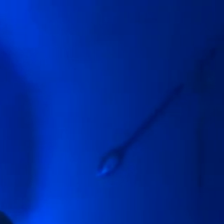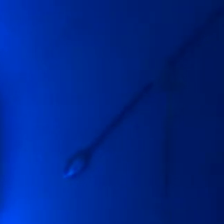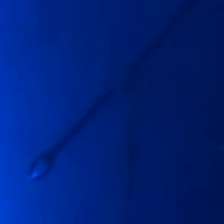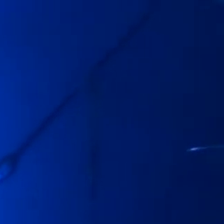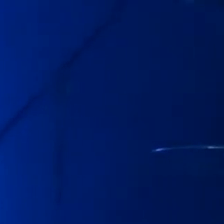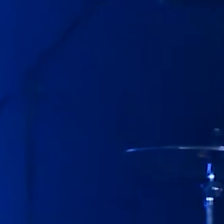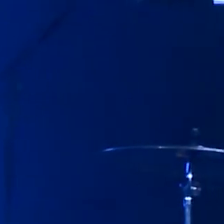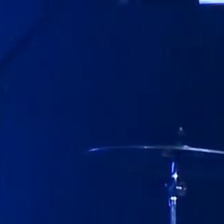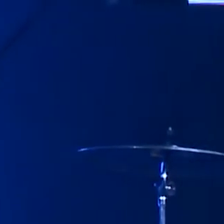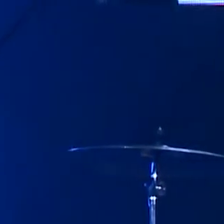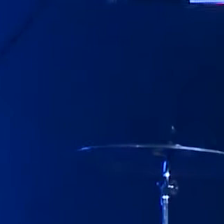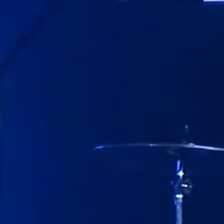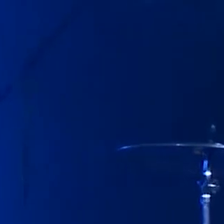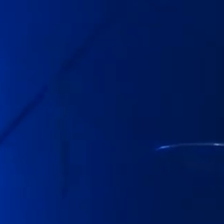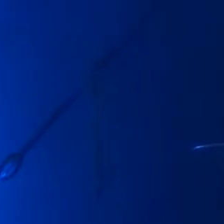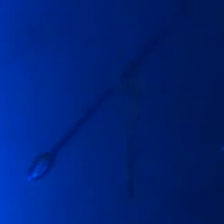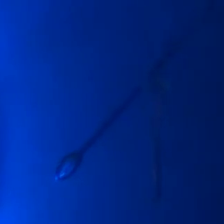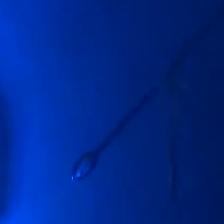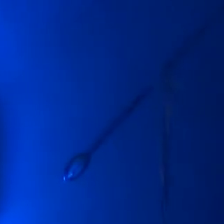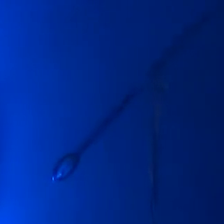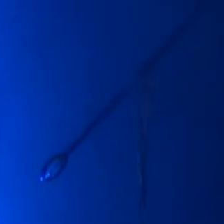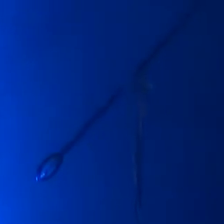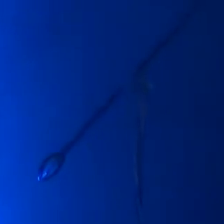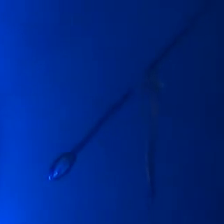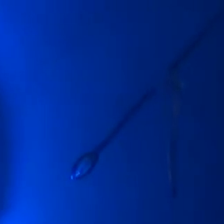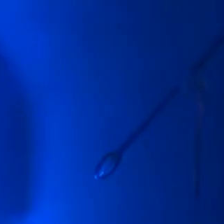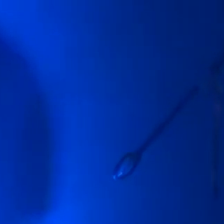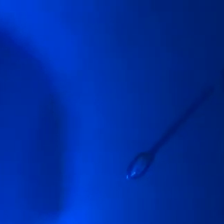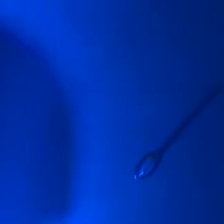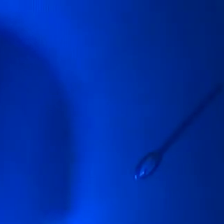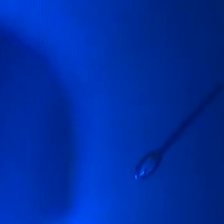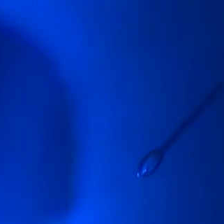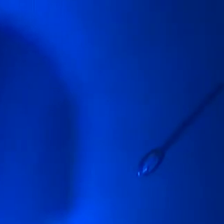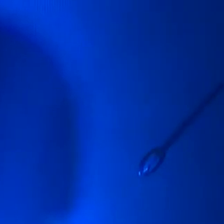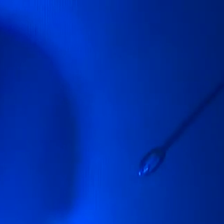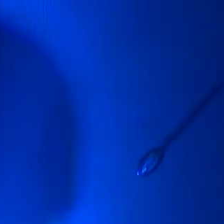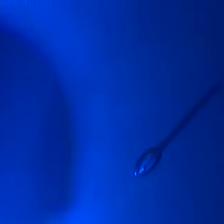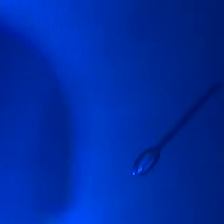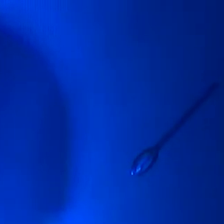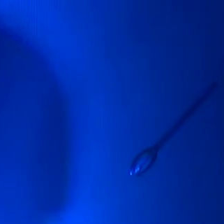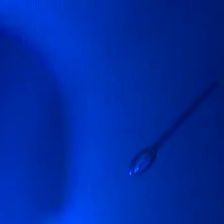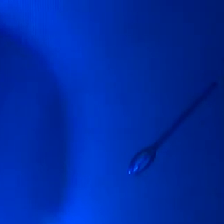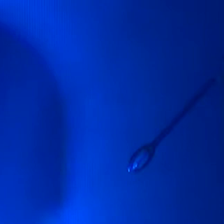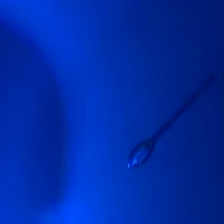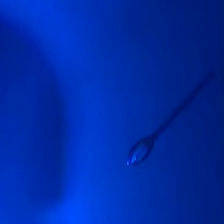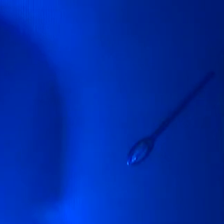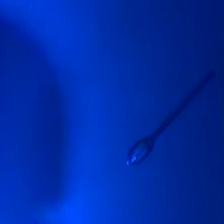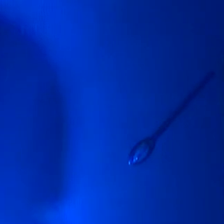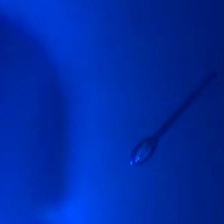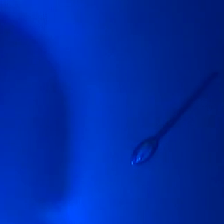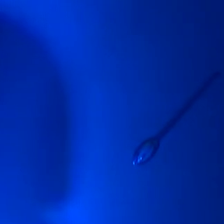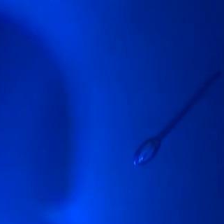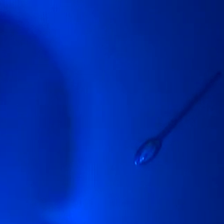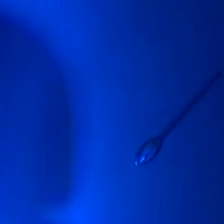fantastic bunch of people here this evening. Participants of the Inclusion Summit, the founders, the